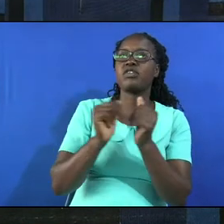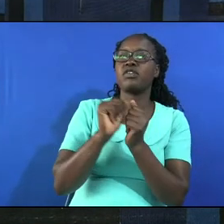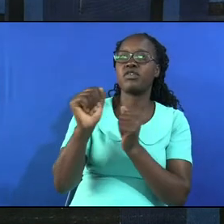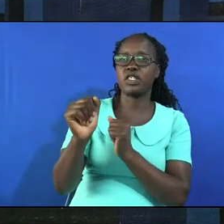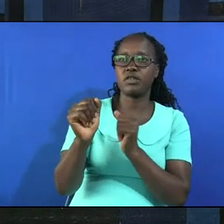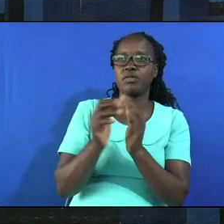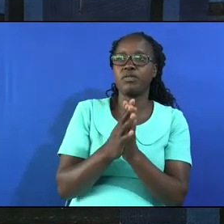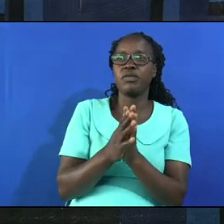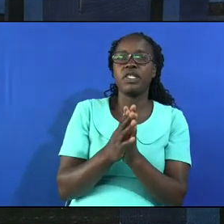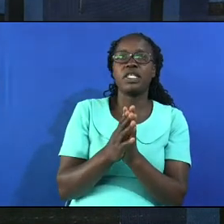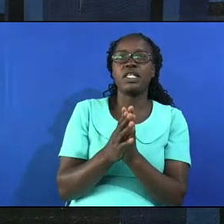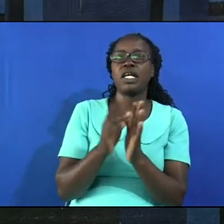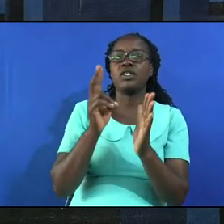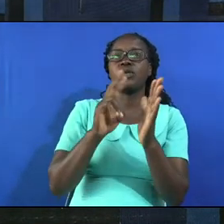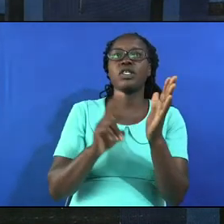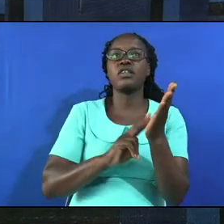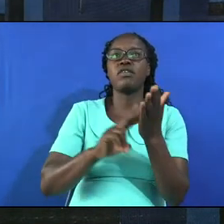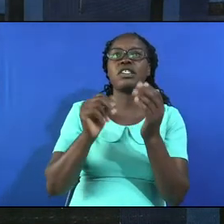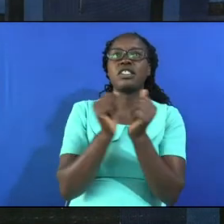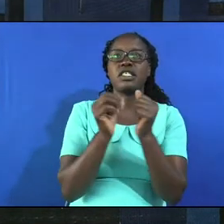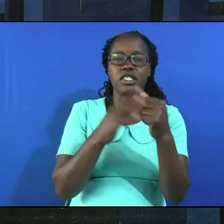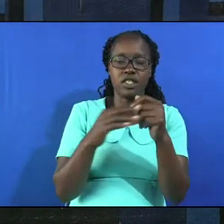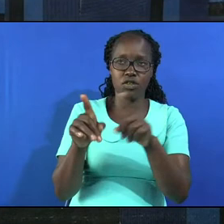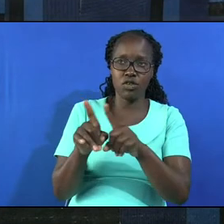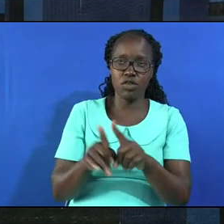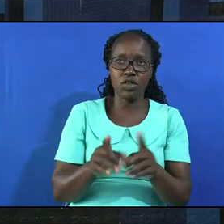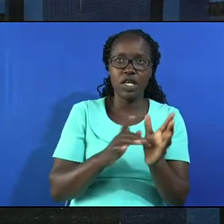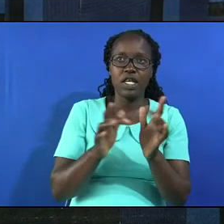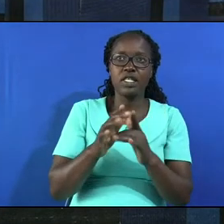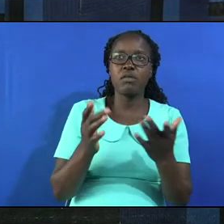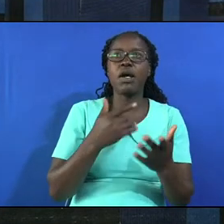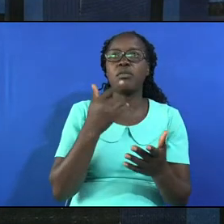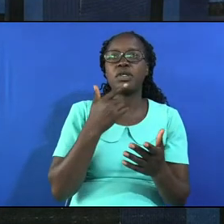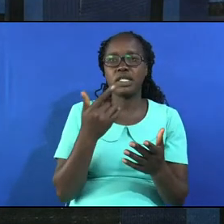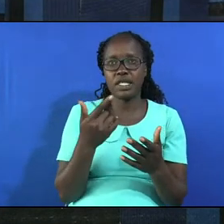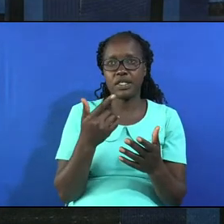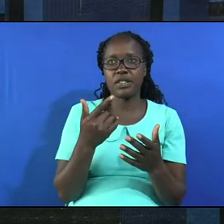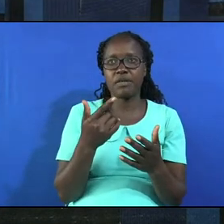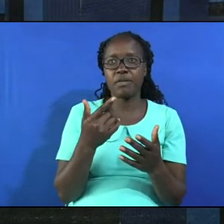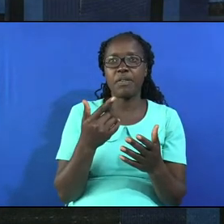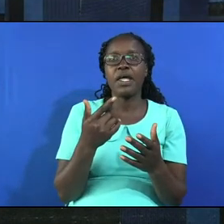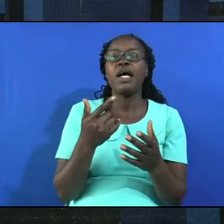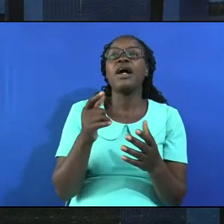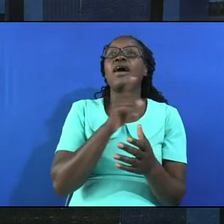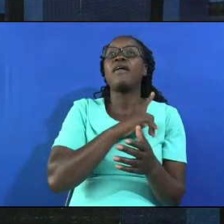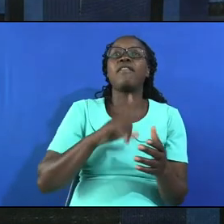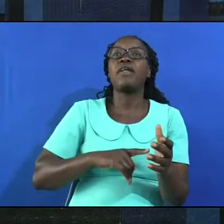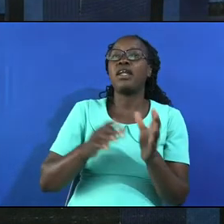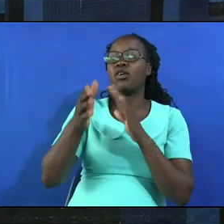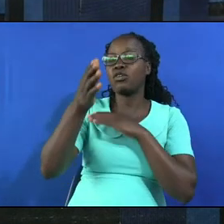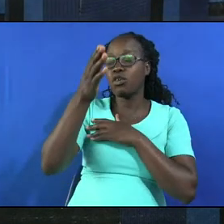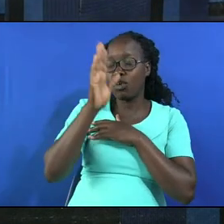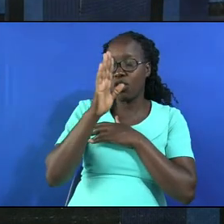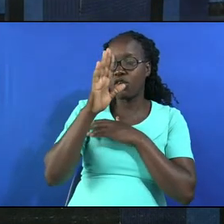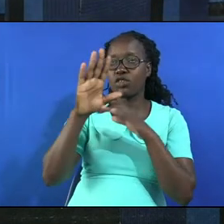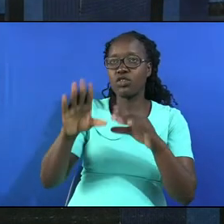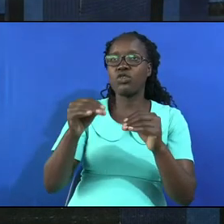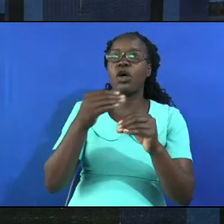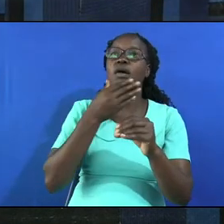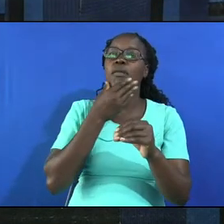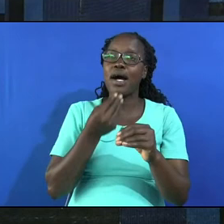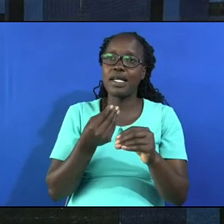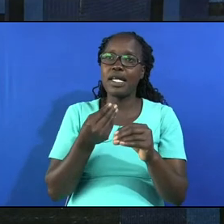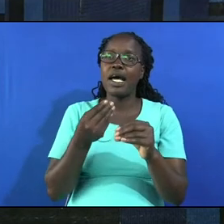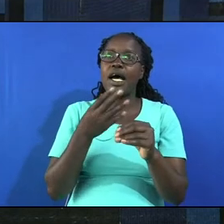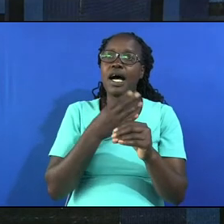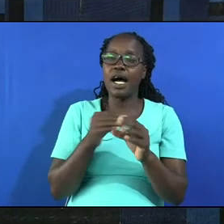15. And then we'll read verse 18. The Bible says, "The Lord God took